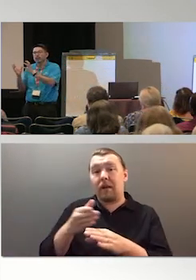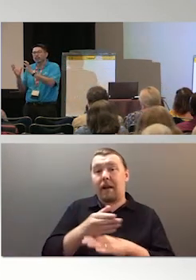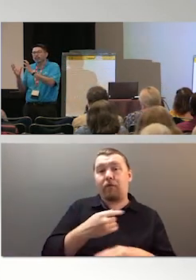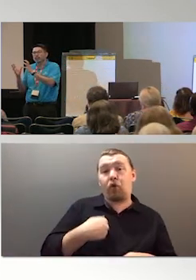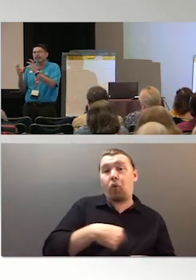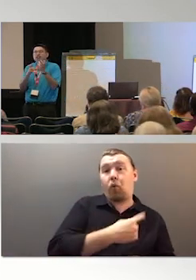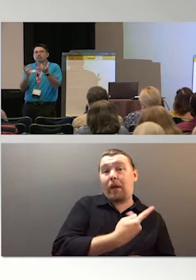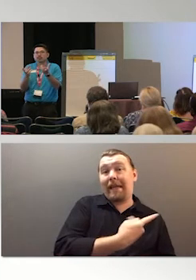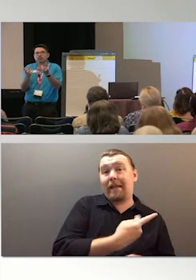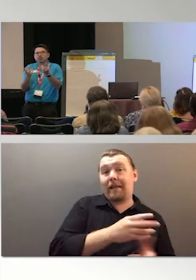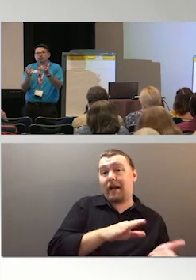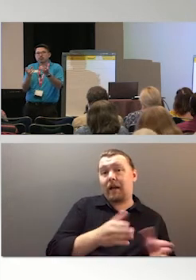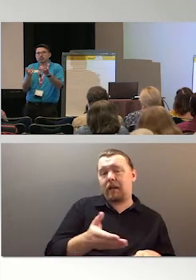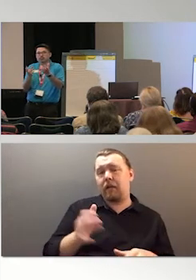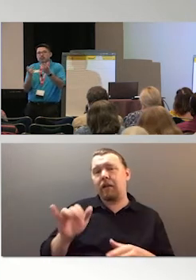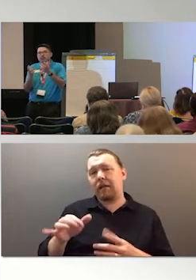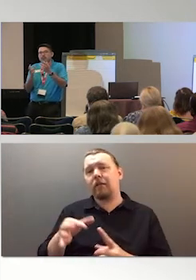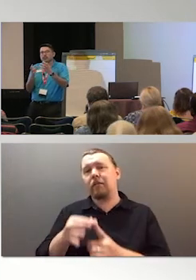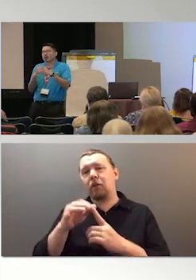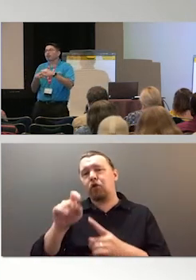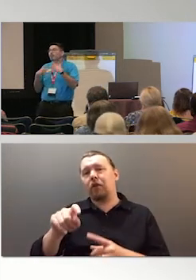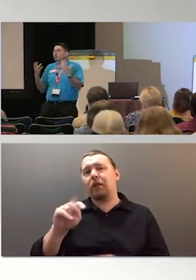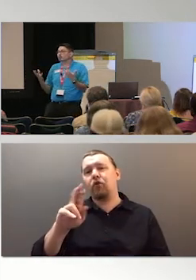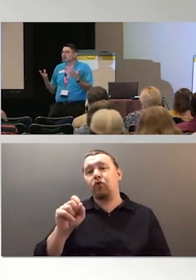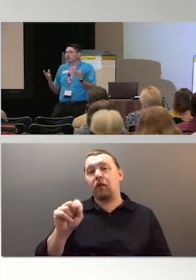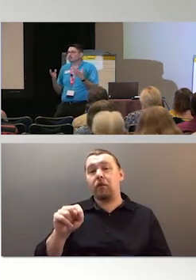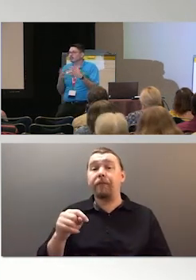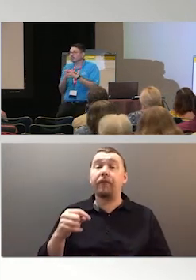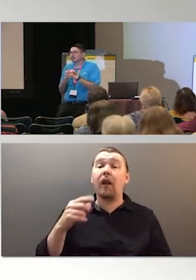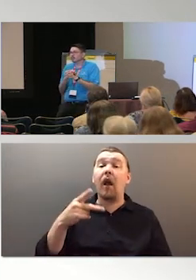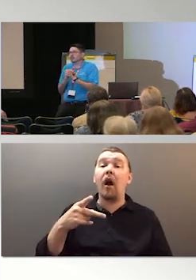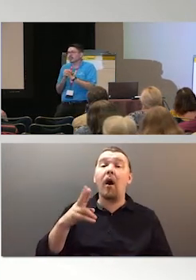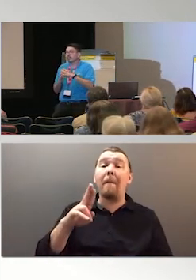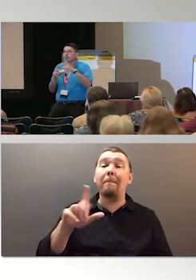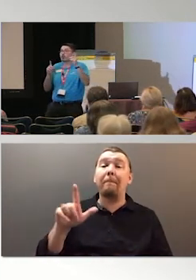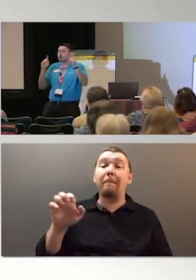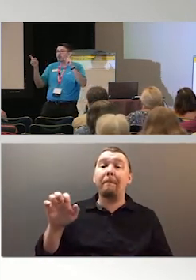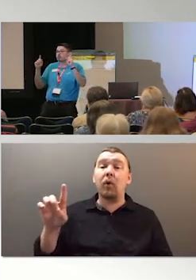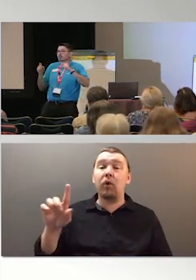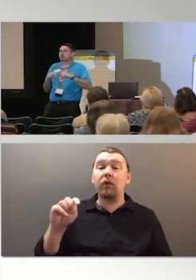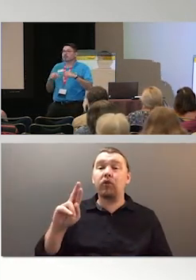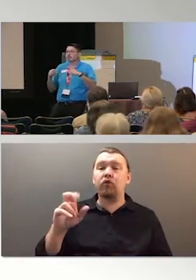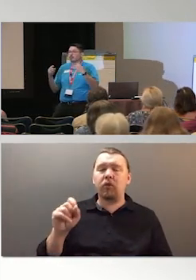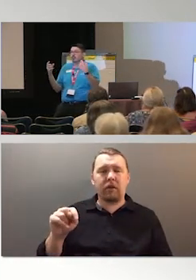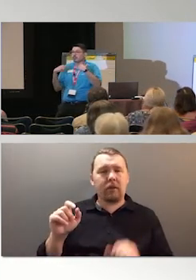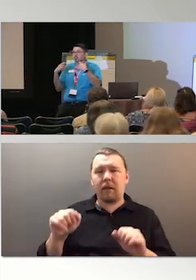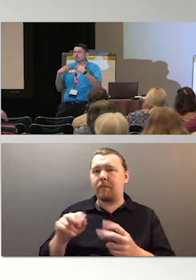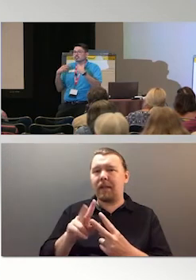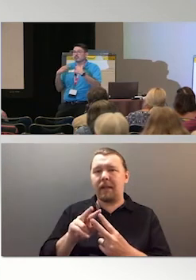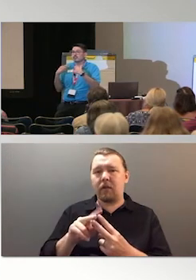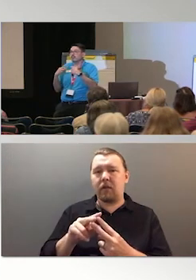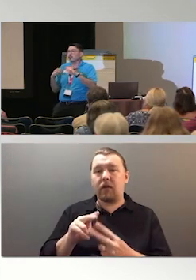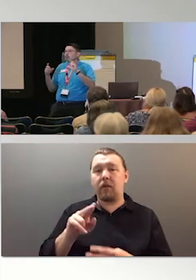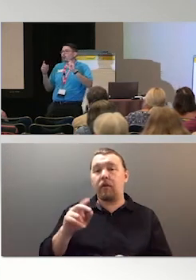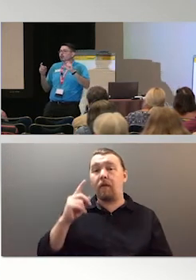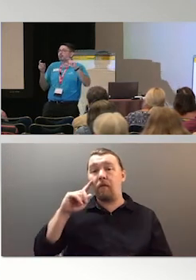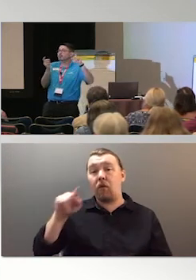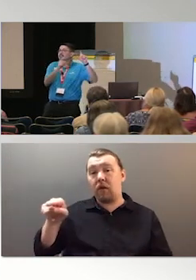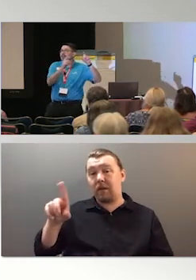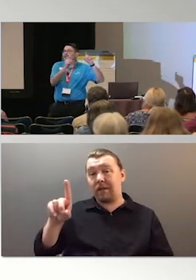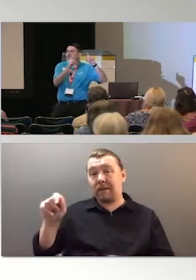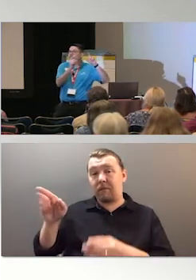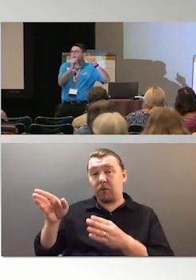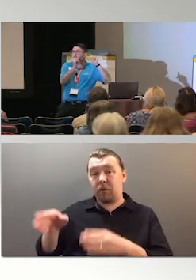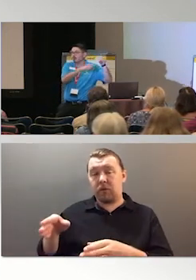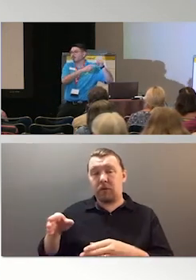gone. That's what a special needs trust is. Now, a pooled trust can be either one of those two. It could be the beneficiary's money, or it could